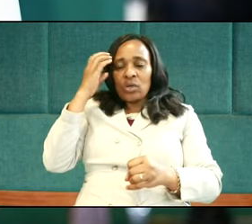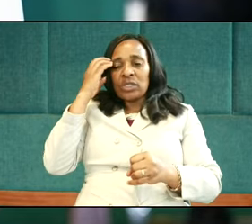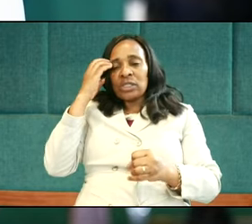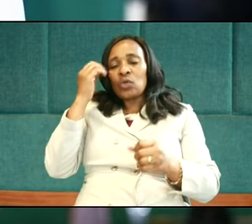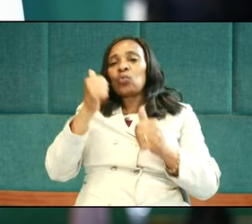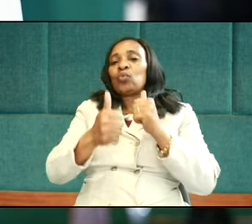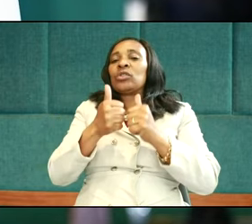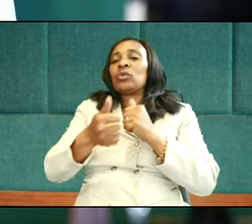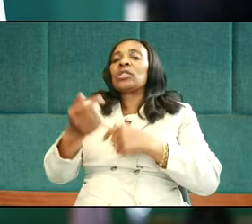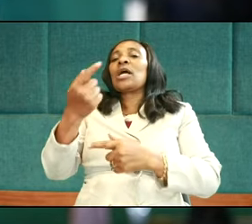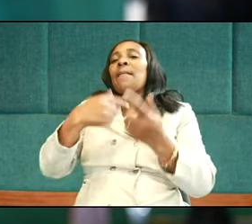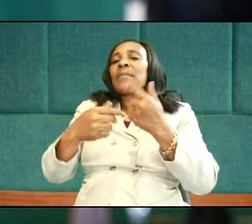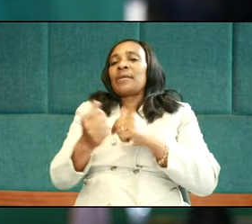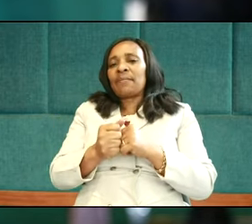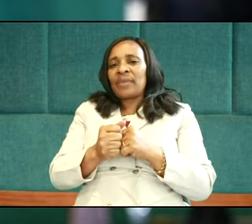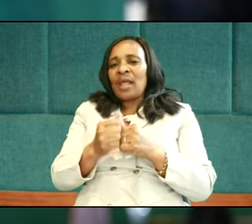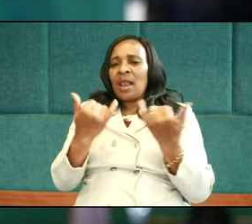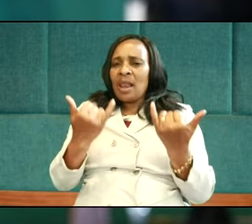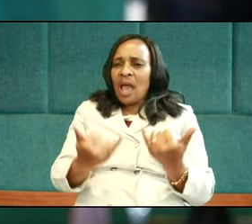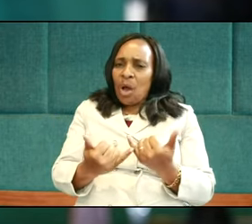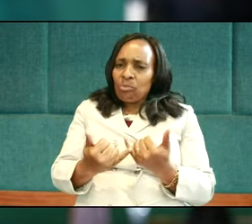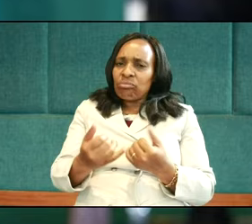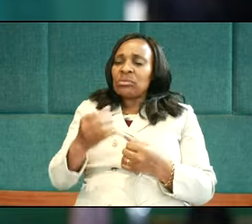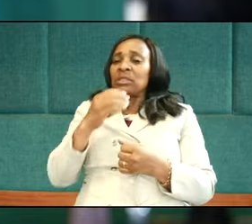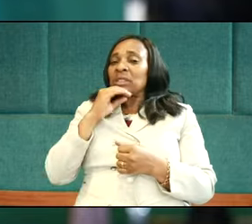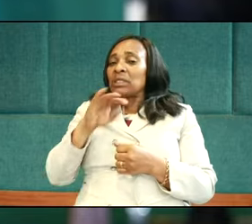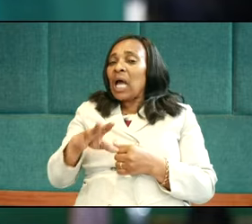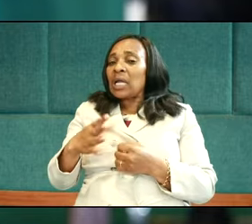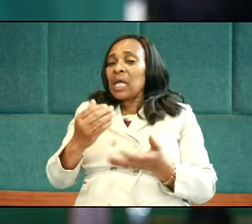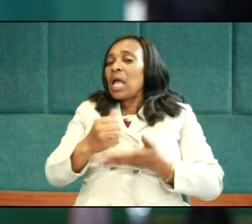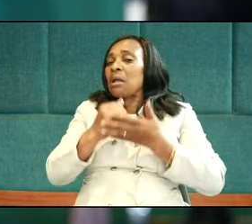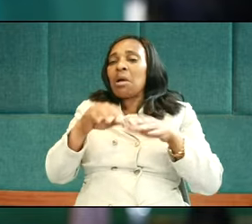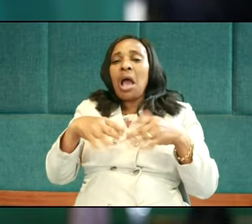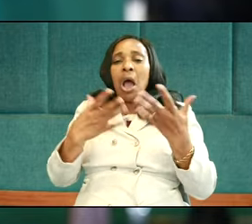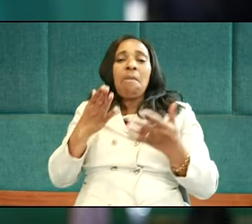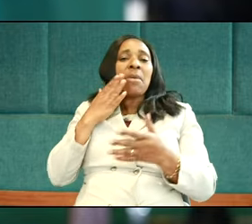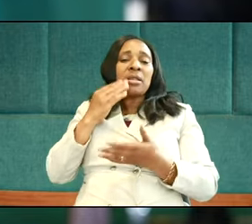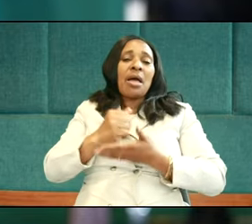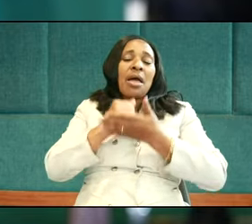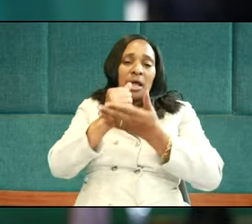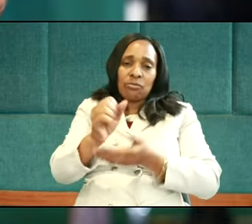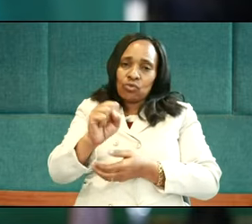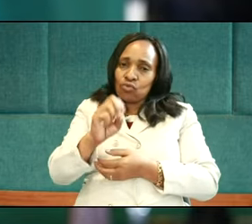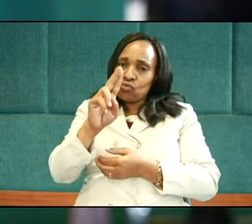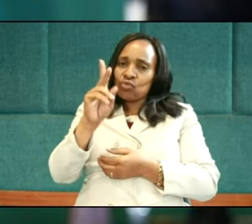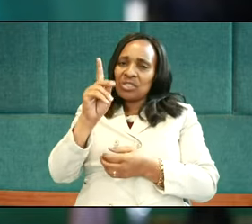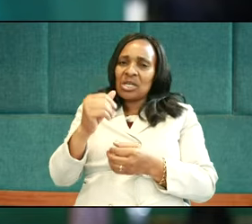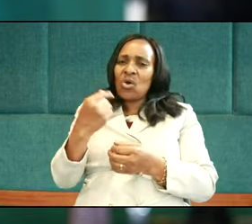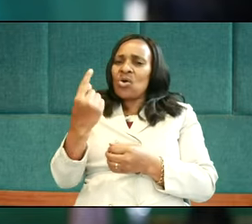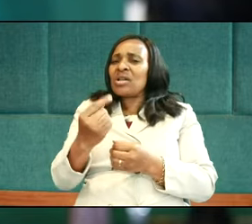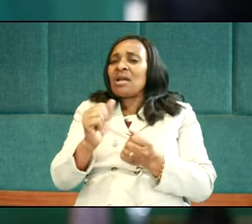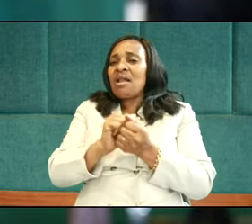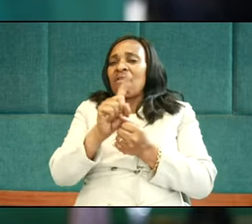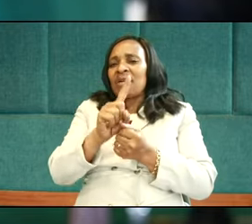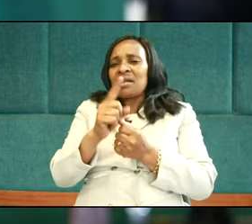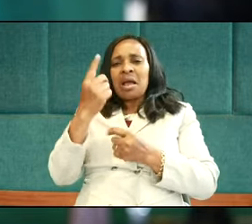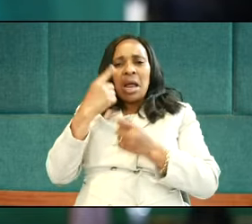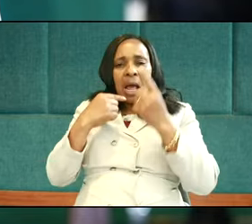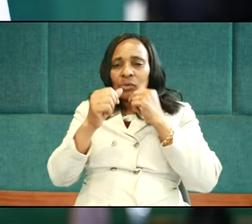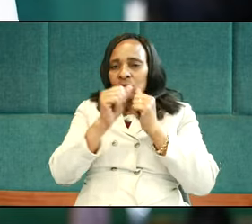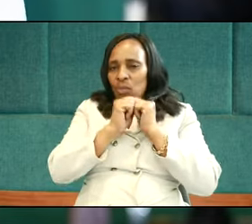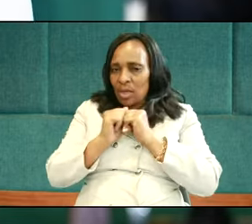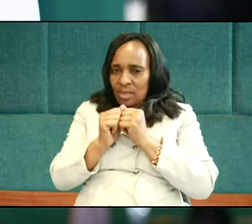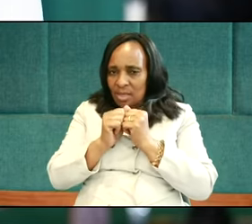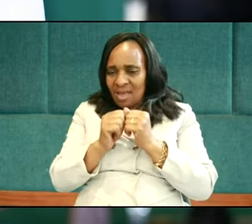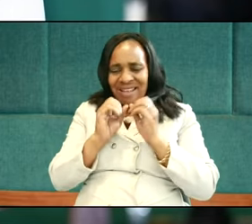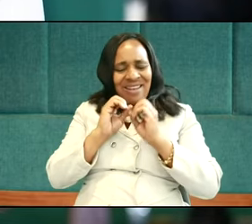upcoming year. Sudip didn't know how he could help mother. He was only 11, so he cried with her. There